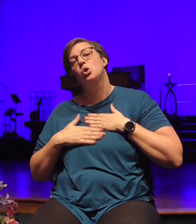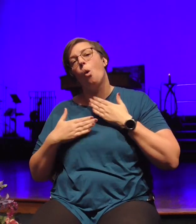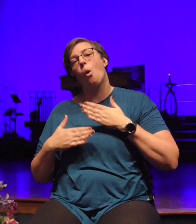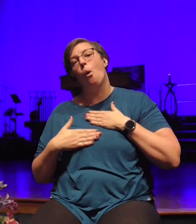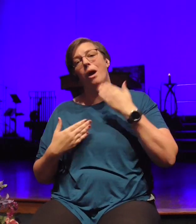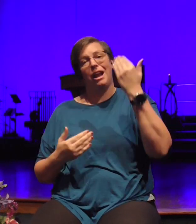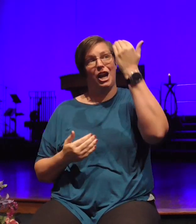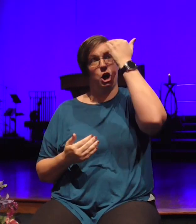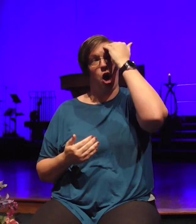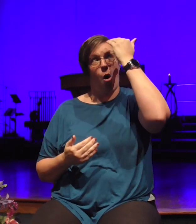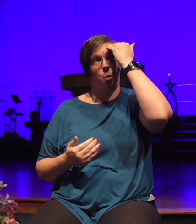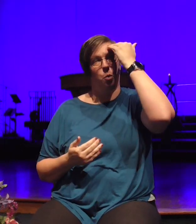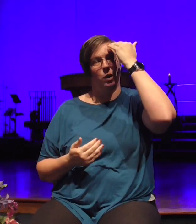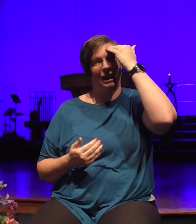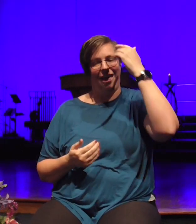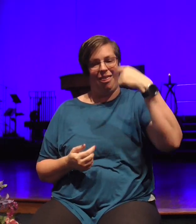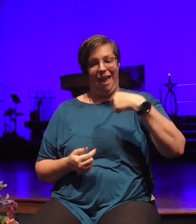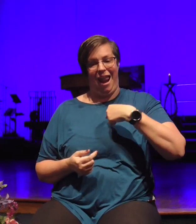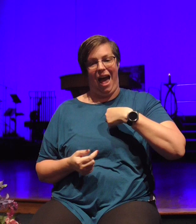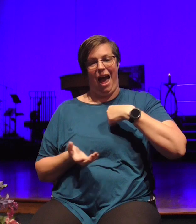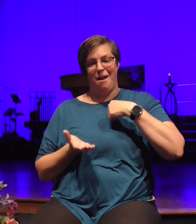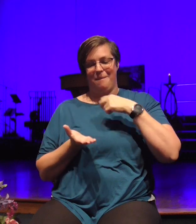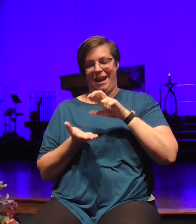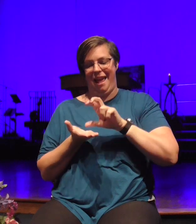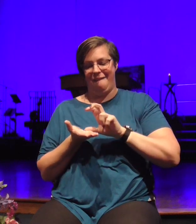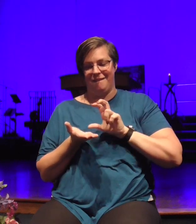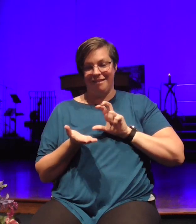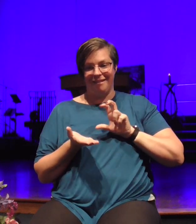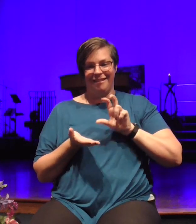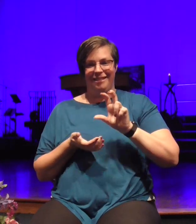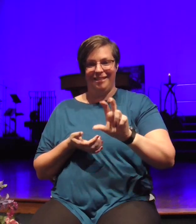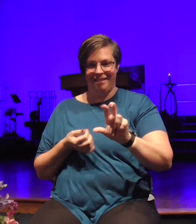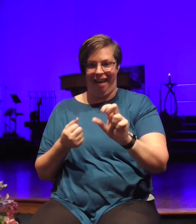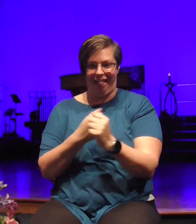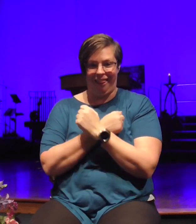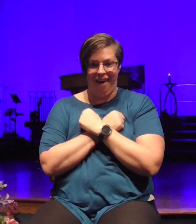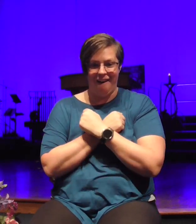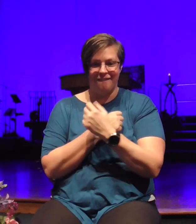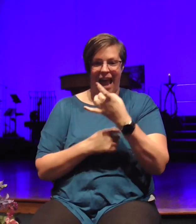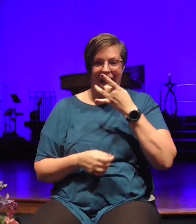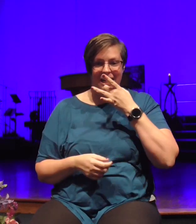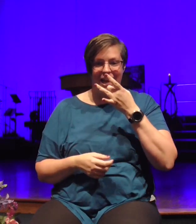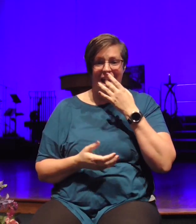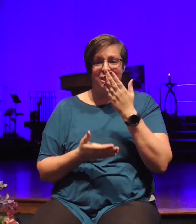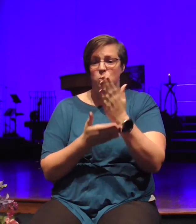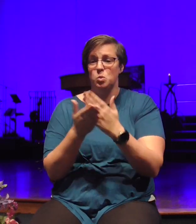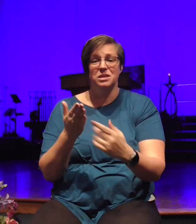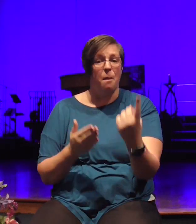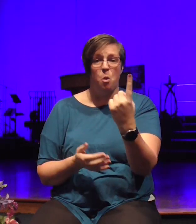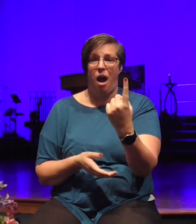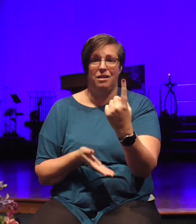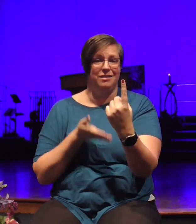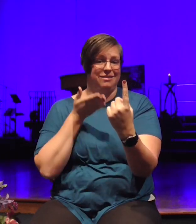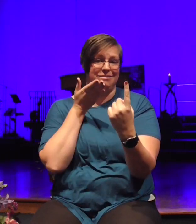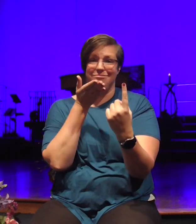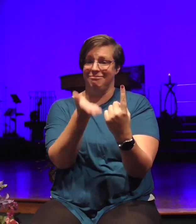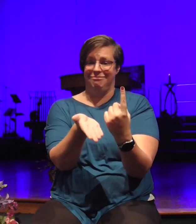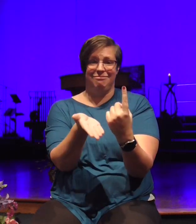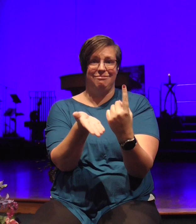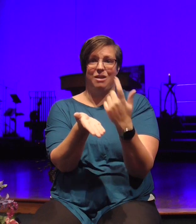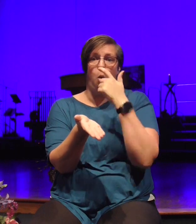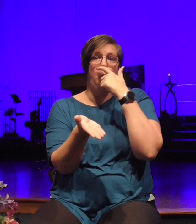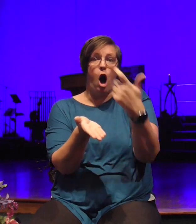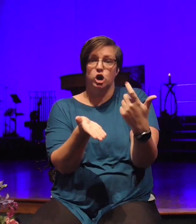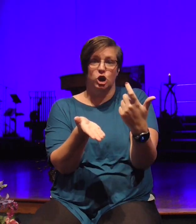might have contributed love and light to someone in this space this day, to someone watching this